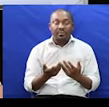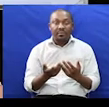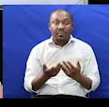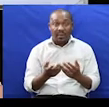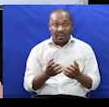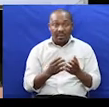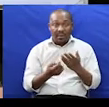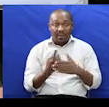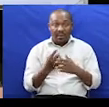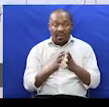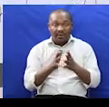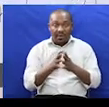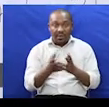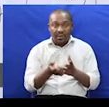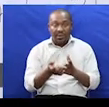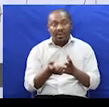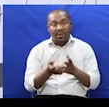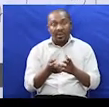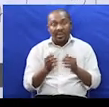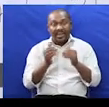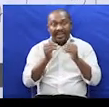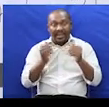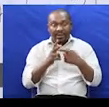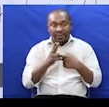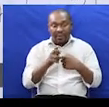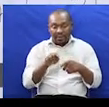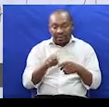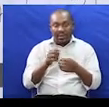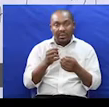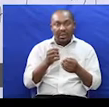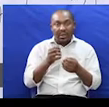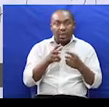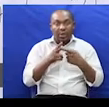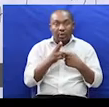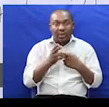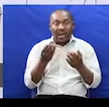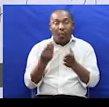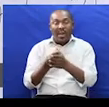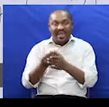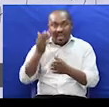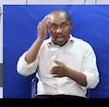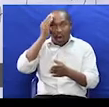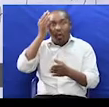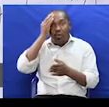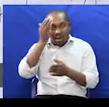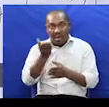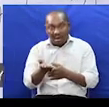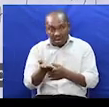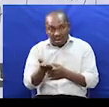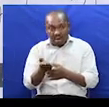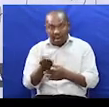By definition, standard solution is a solution with known concentration. A solution with